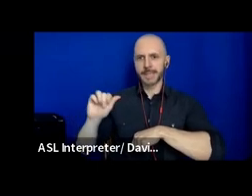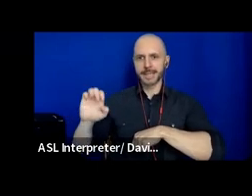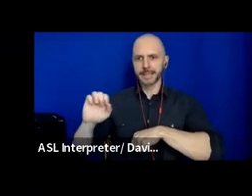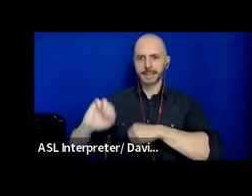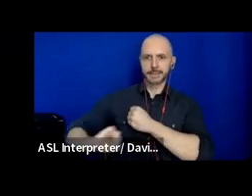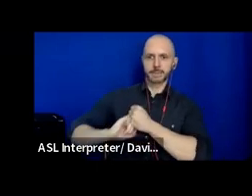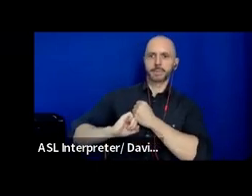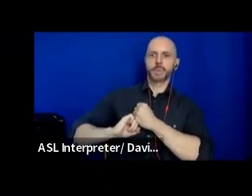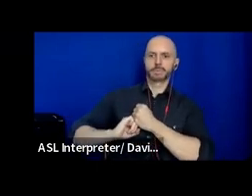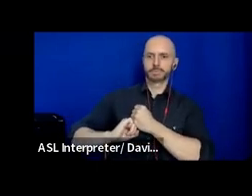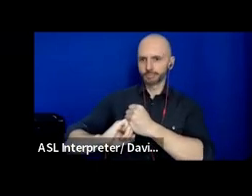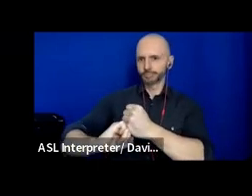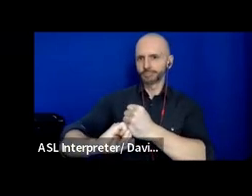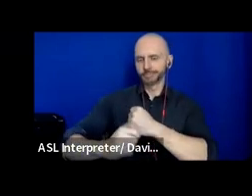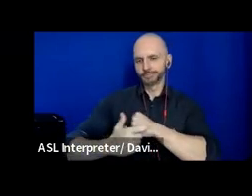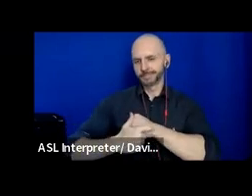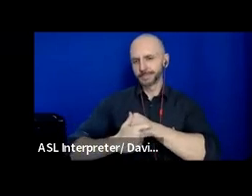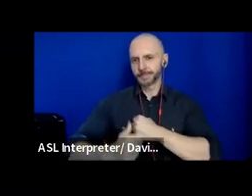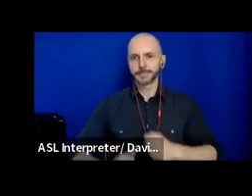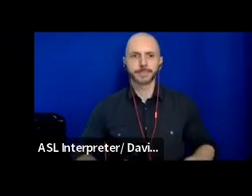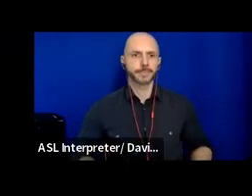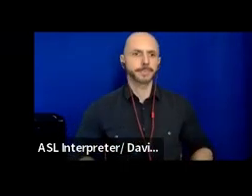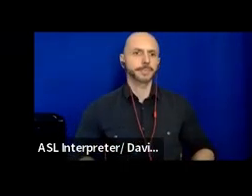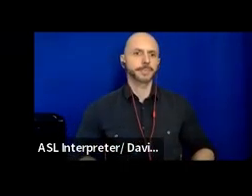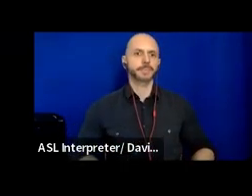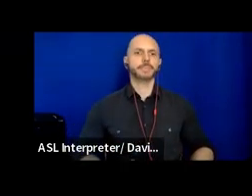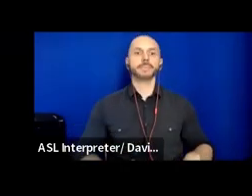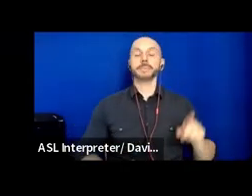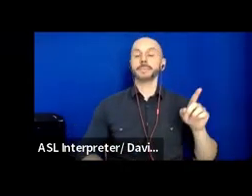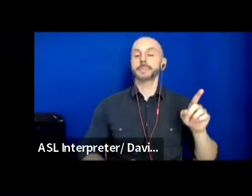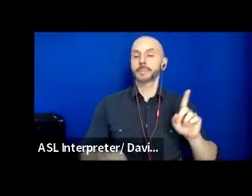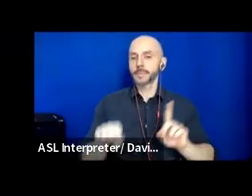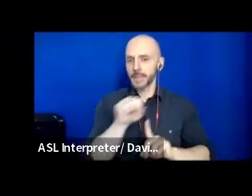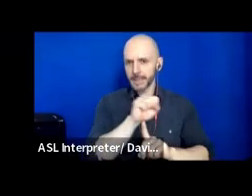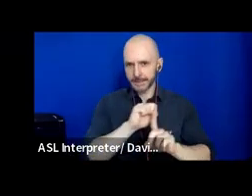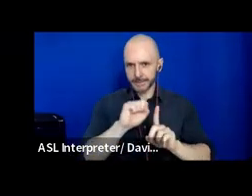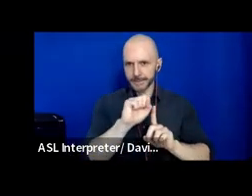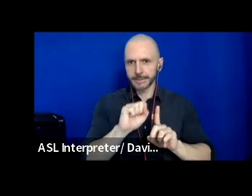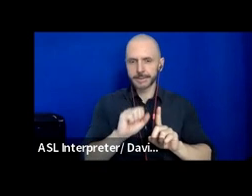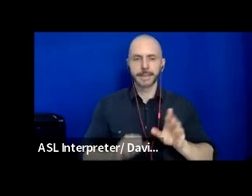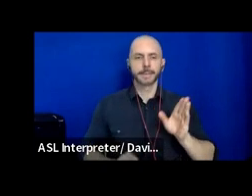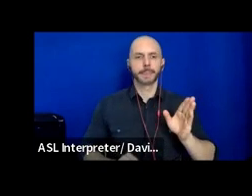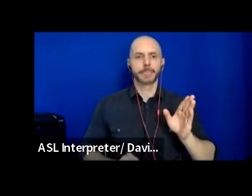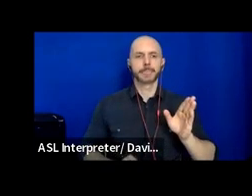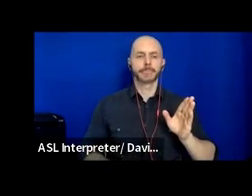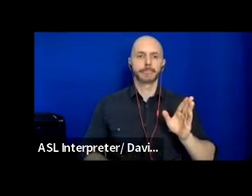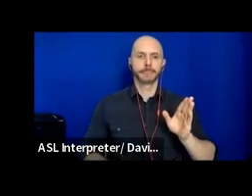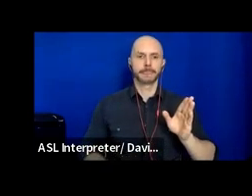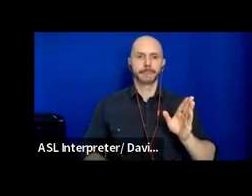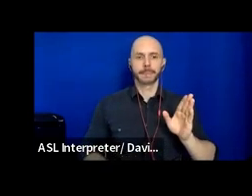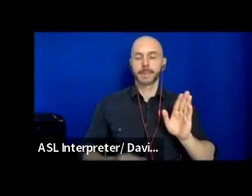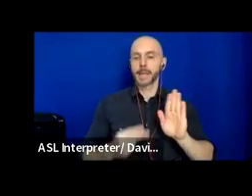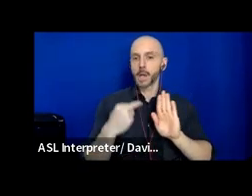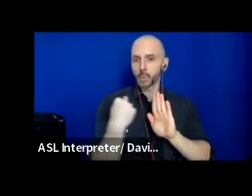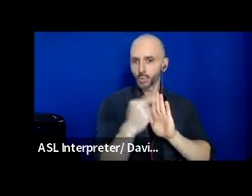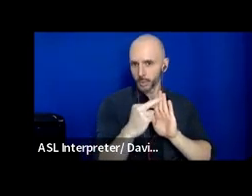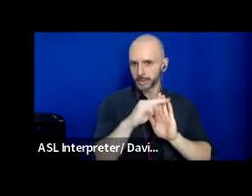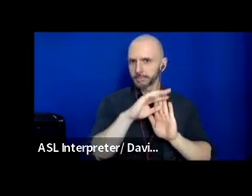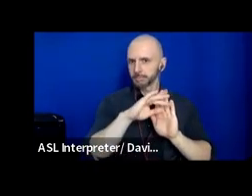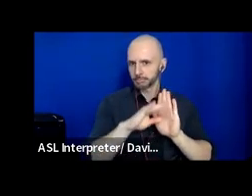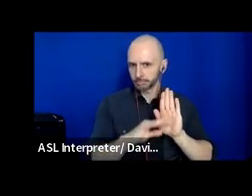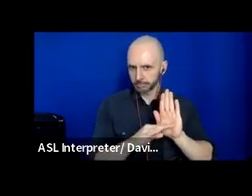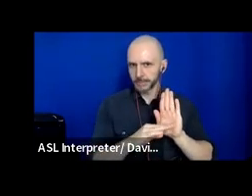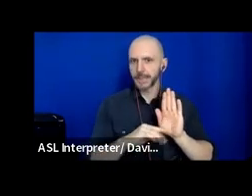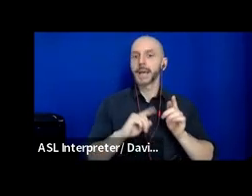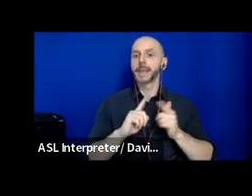So I'm gonna then start with the scenario with you, right? And share this with you. And you'll see the question at the bottom. So after I read the scenario through, going to ask if you